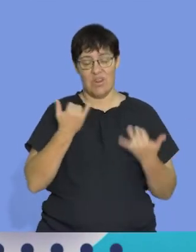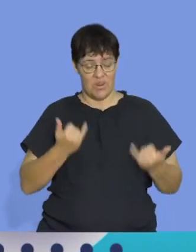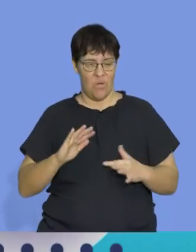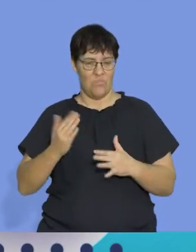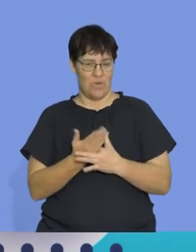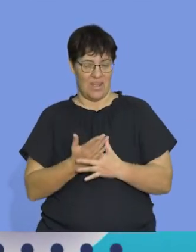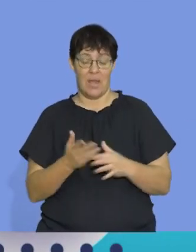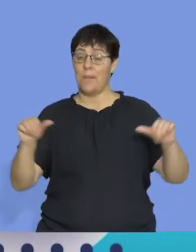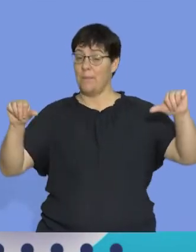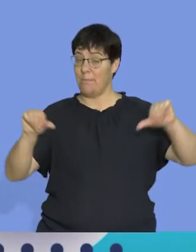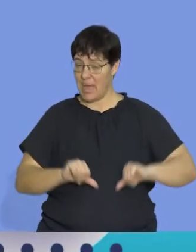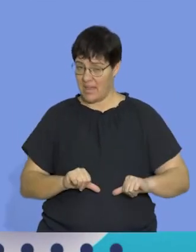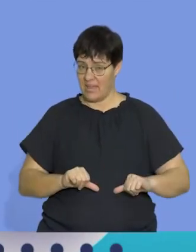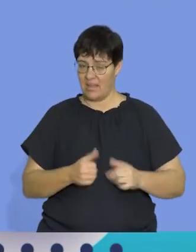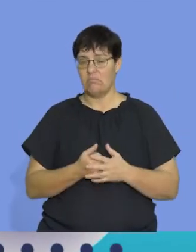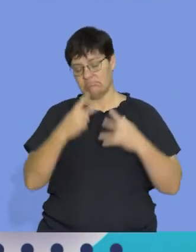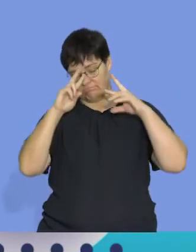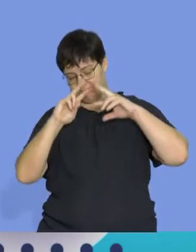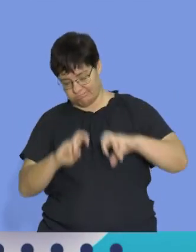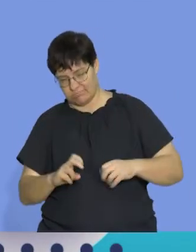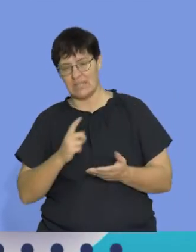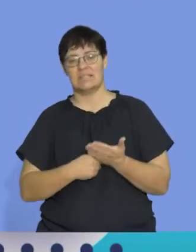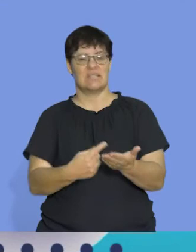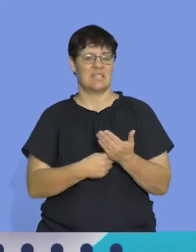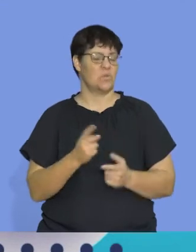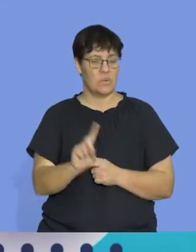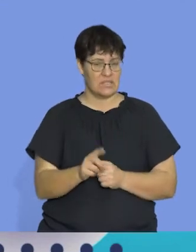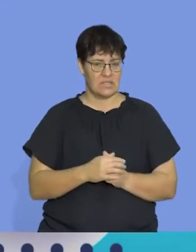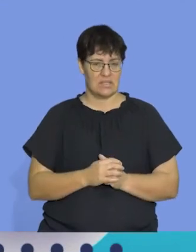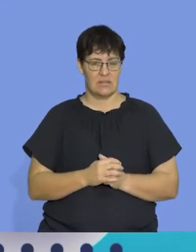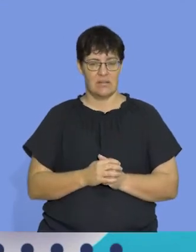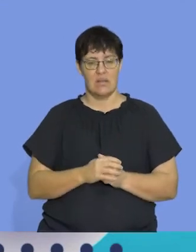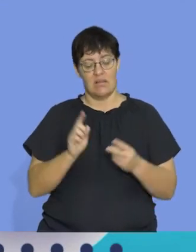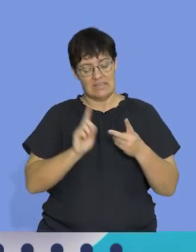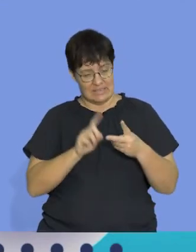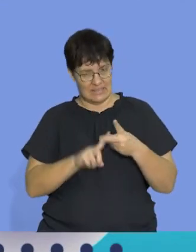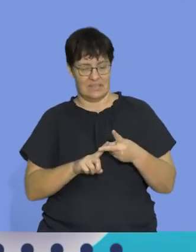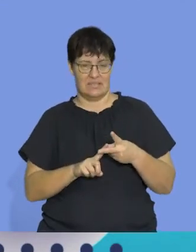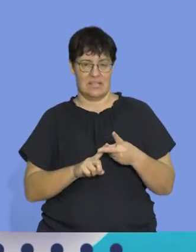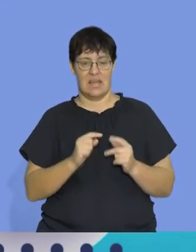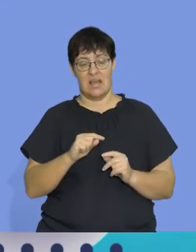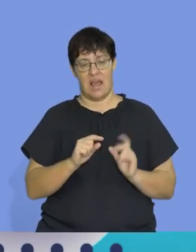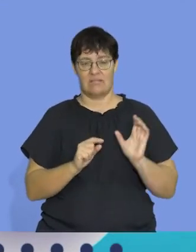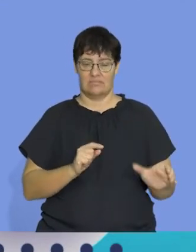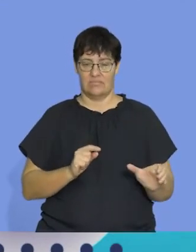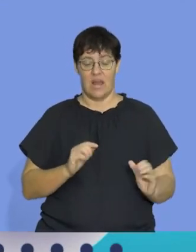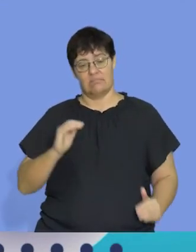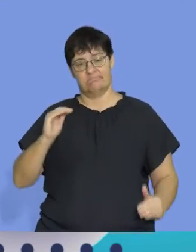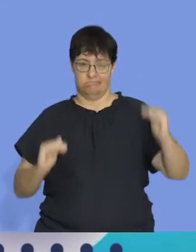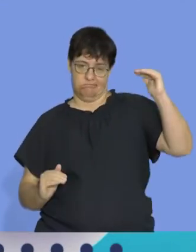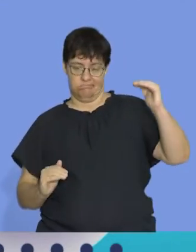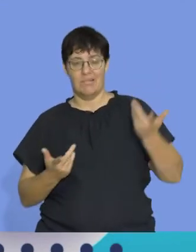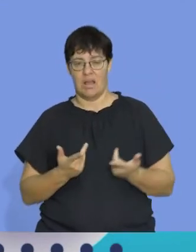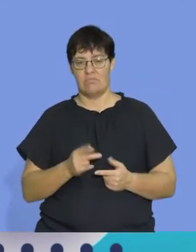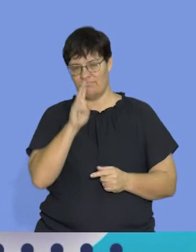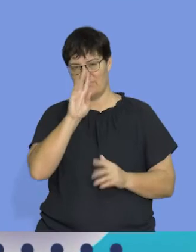back, we'll take more discussions on, the other type of reactions in as far as energy is concerned. Let's take a short